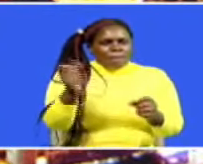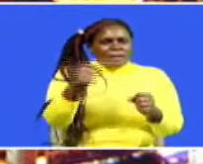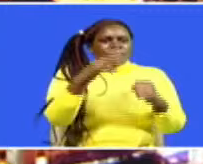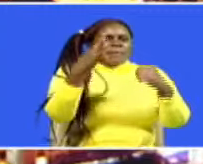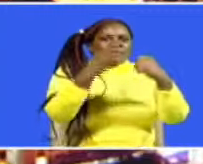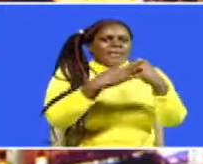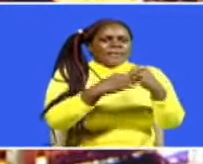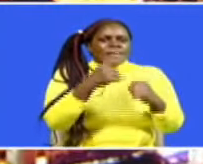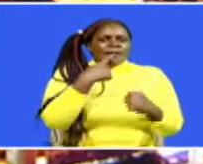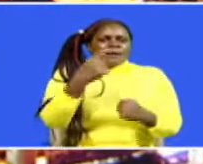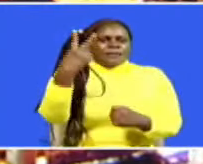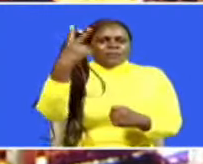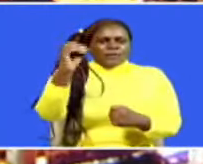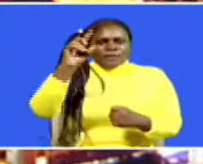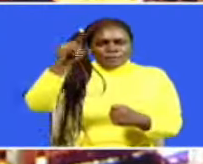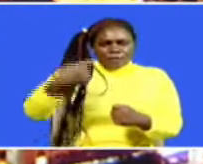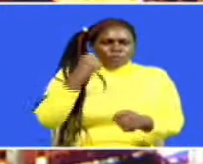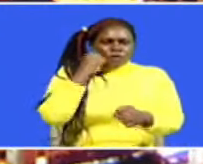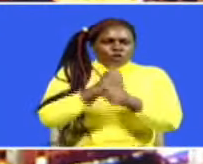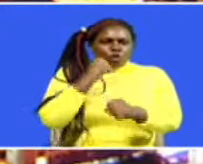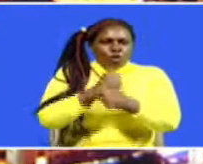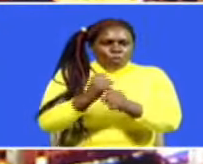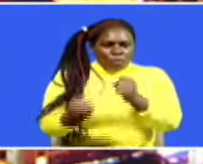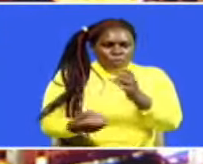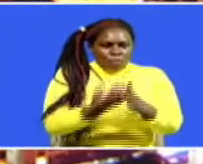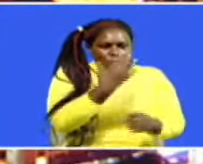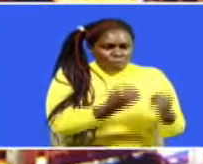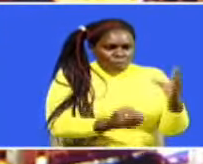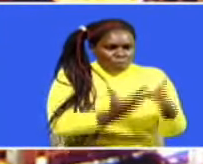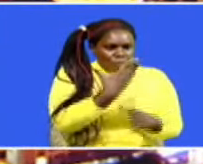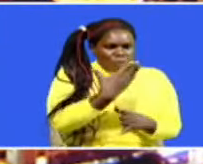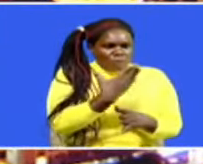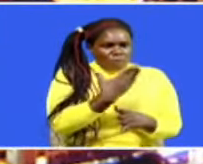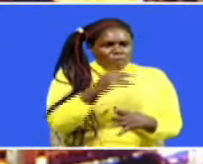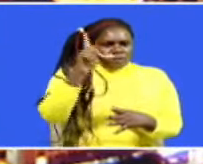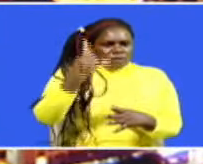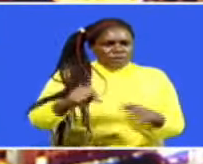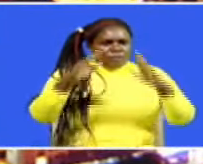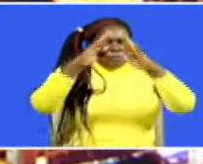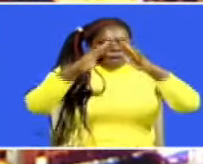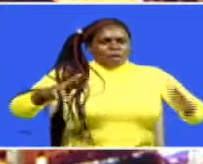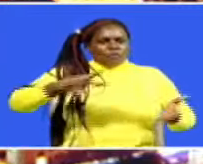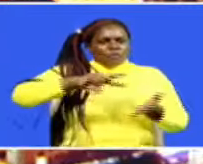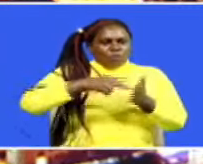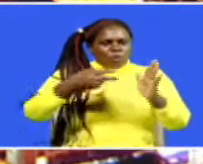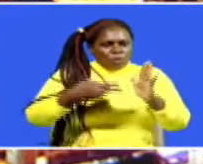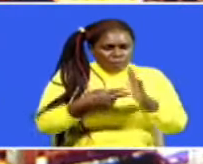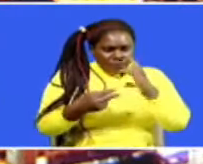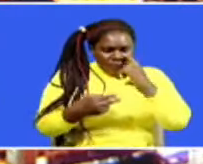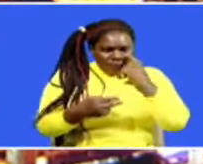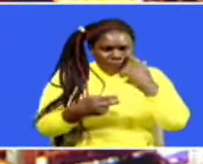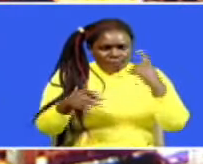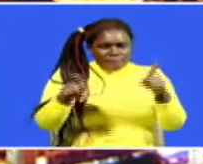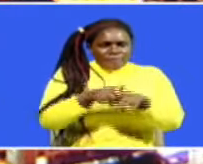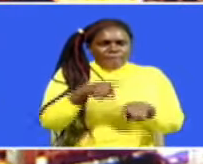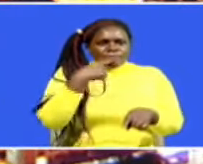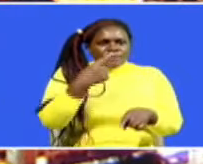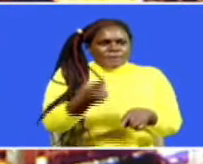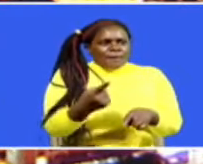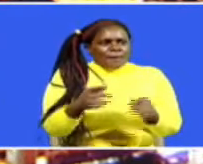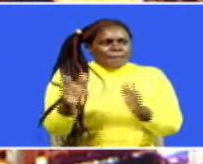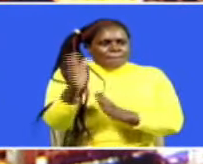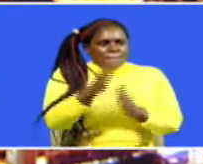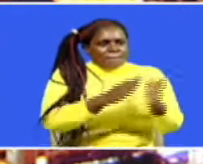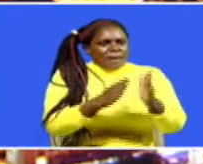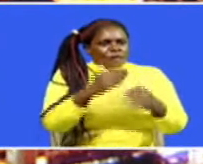8 months, 120,000 jobs have been created under the affordable housing program. He also reiterated the deliberate plan